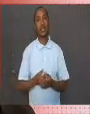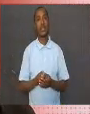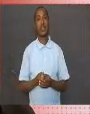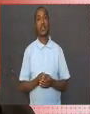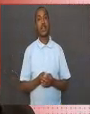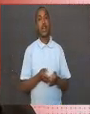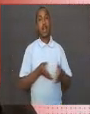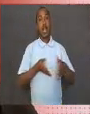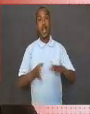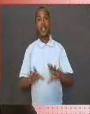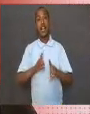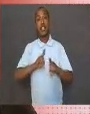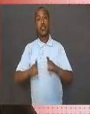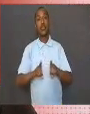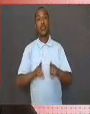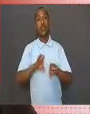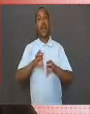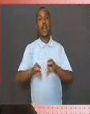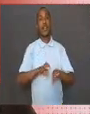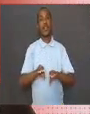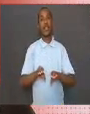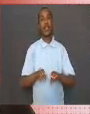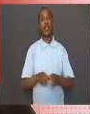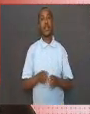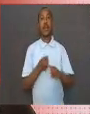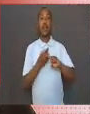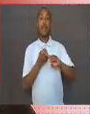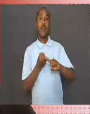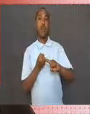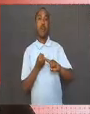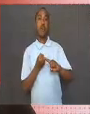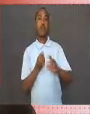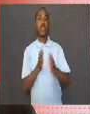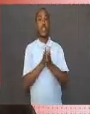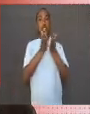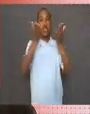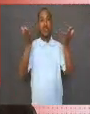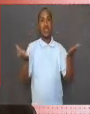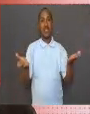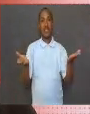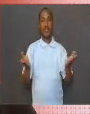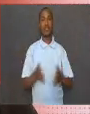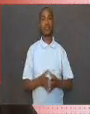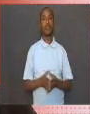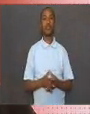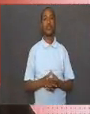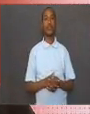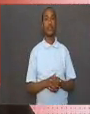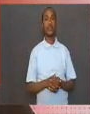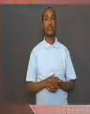Students, let us do an activity from the textbook.